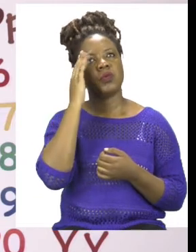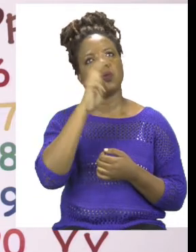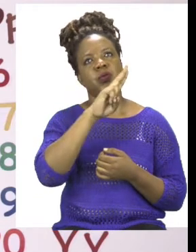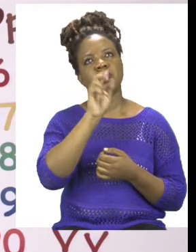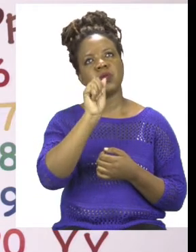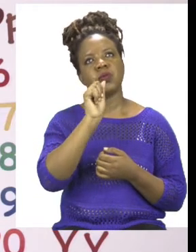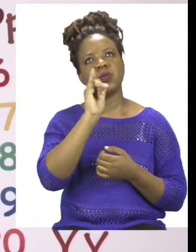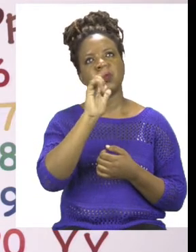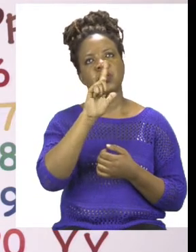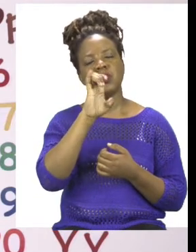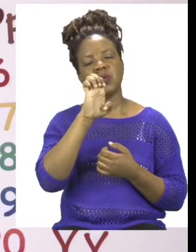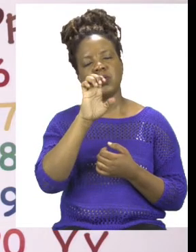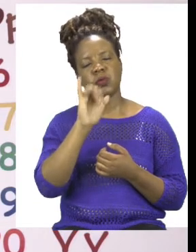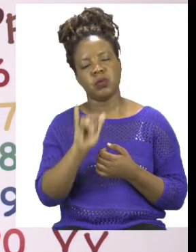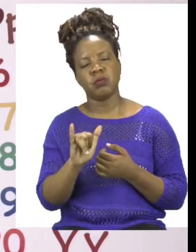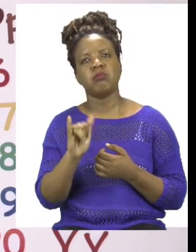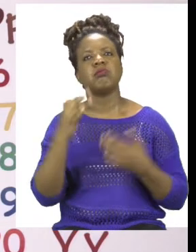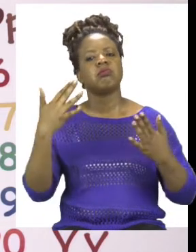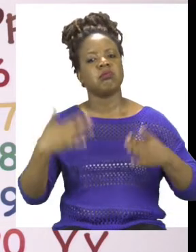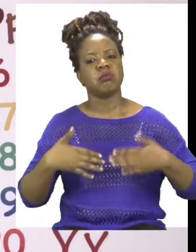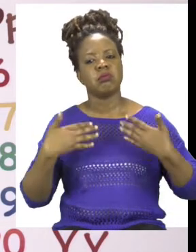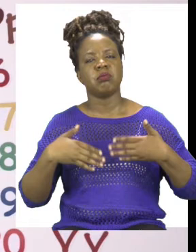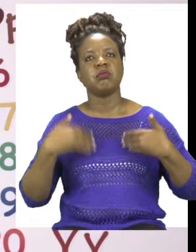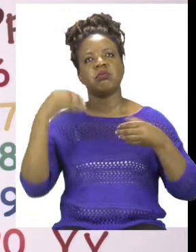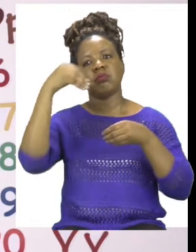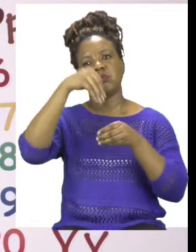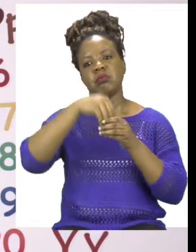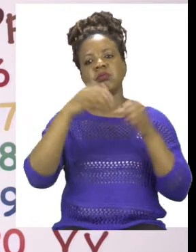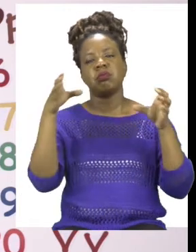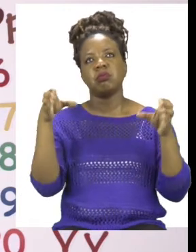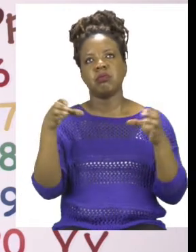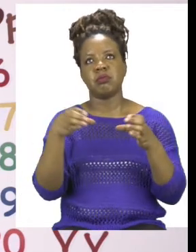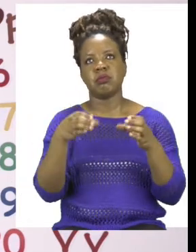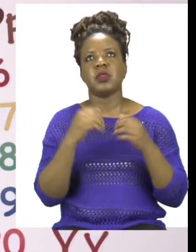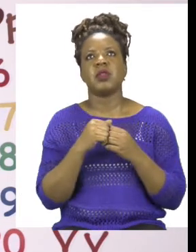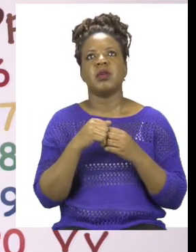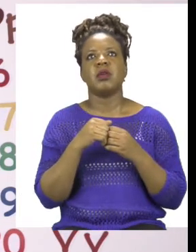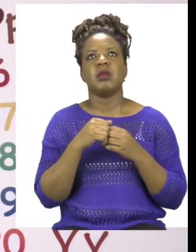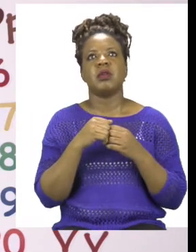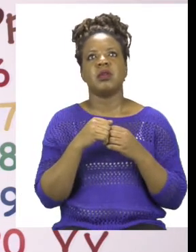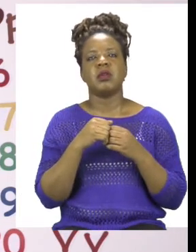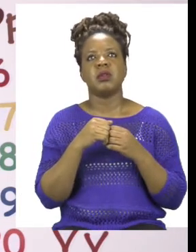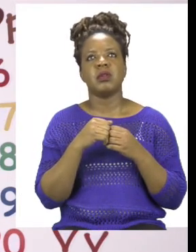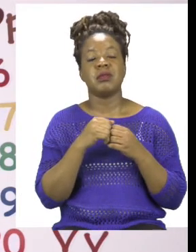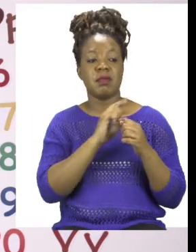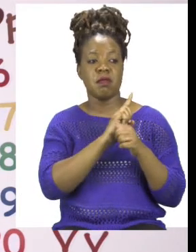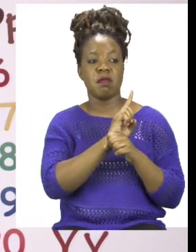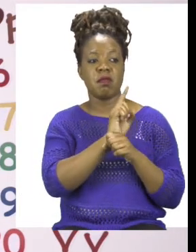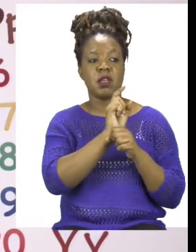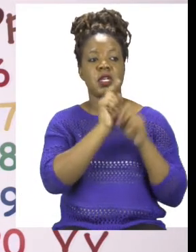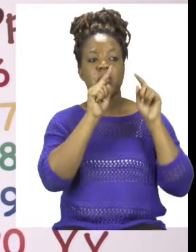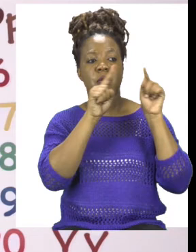classroom. Now the speech bubble is the one that is used to show what Haley is saying to